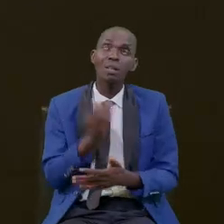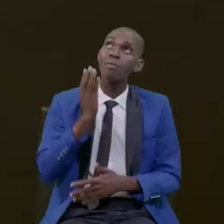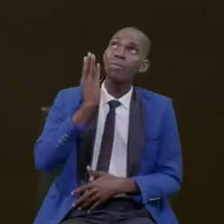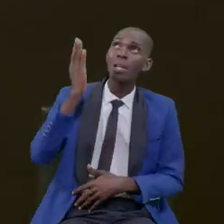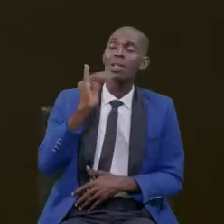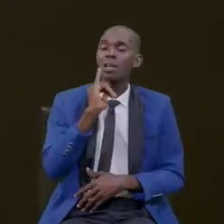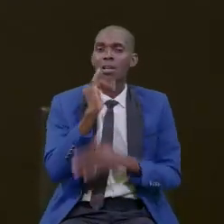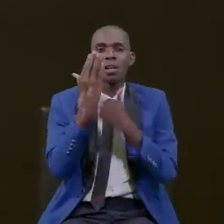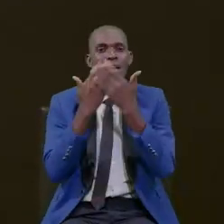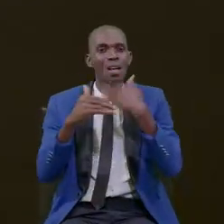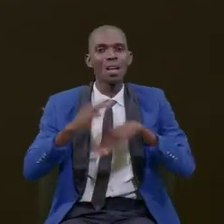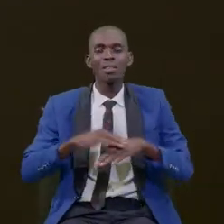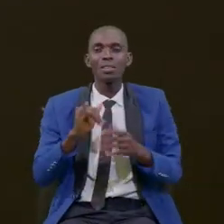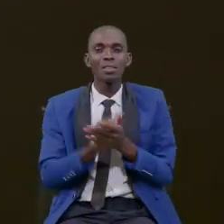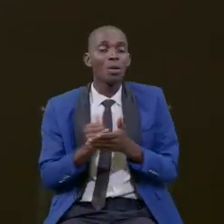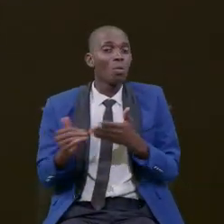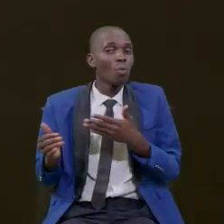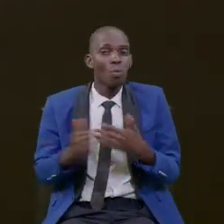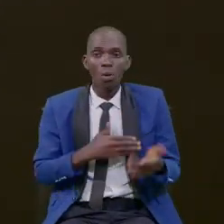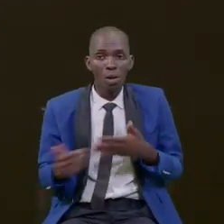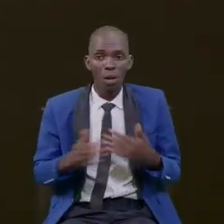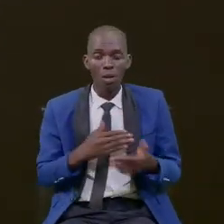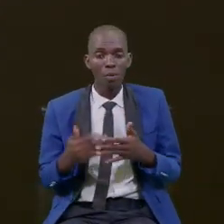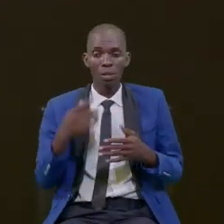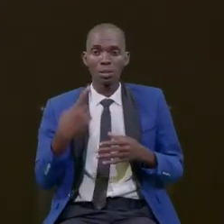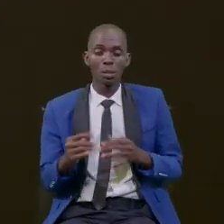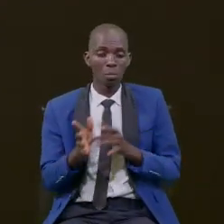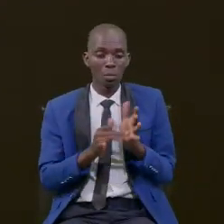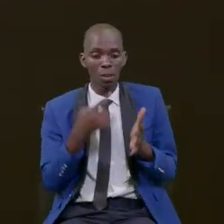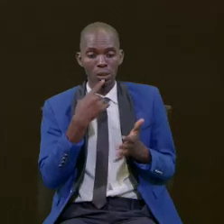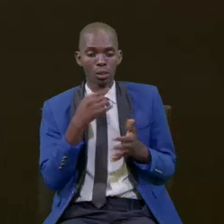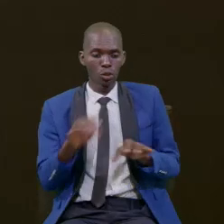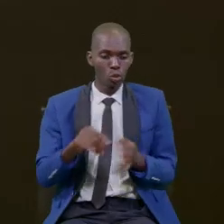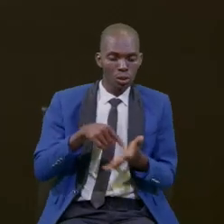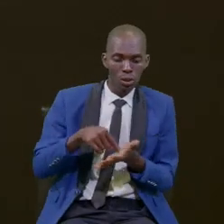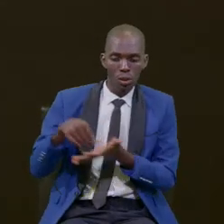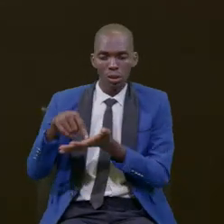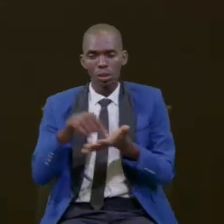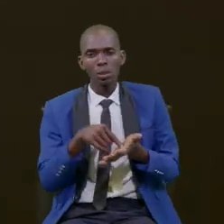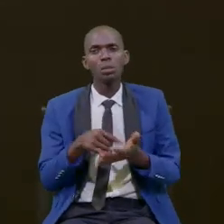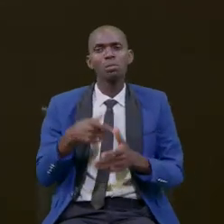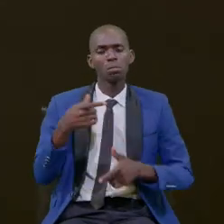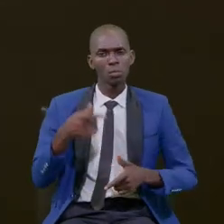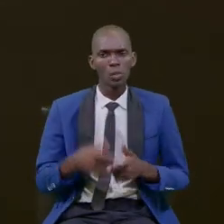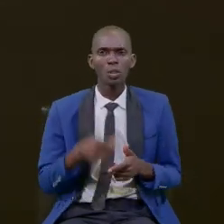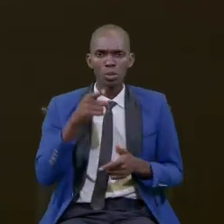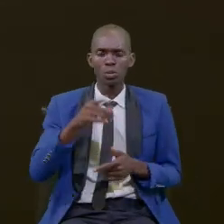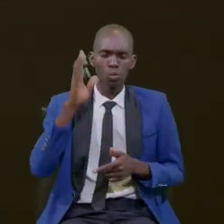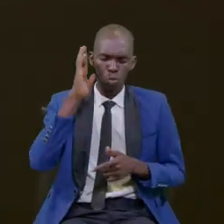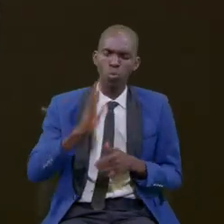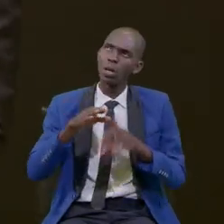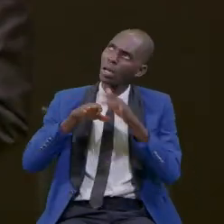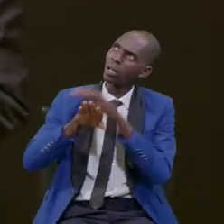whatever the Lord has said, do this and do this, and yours will be a place in paradise,